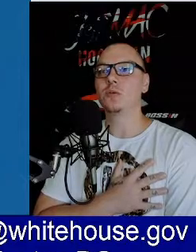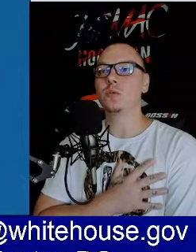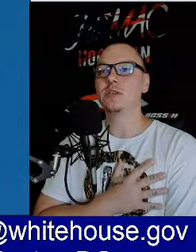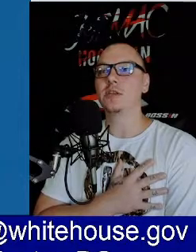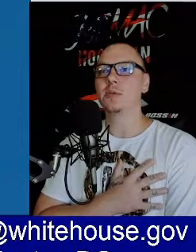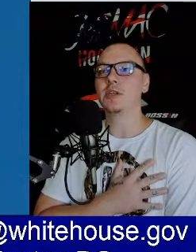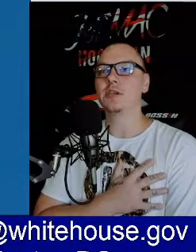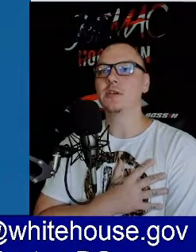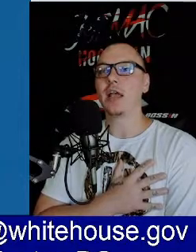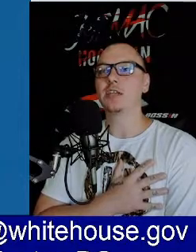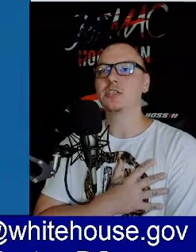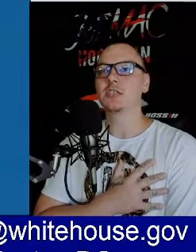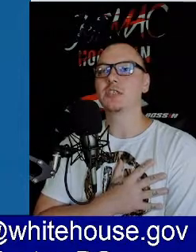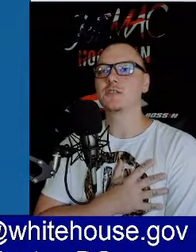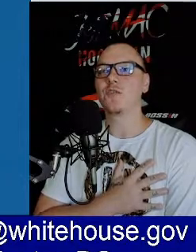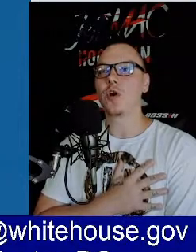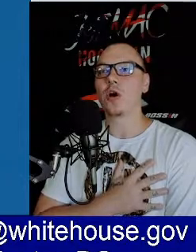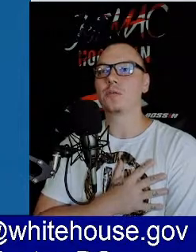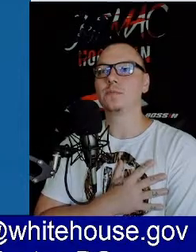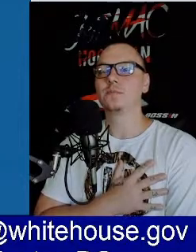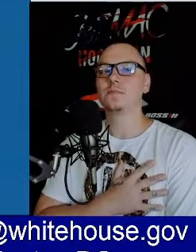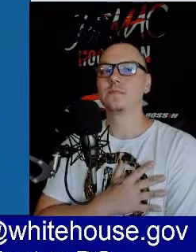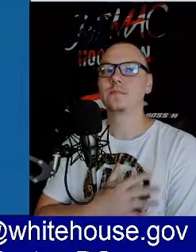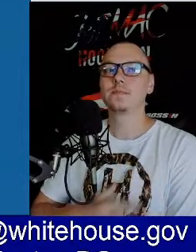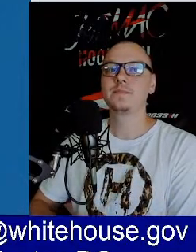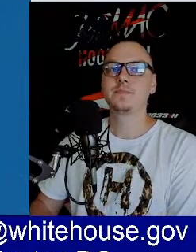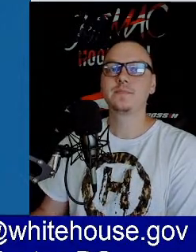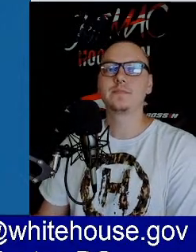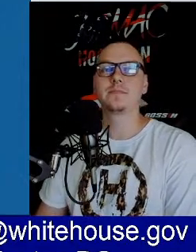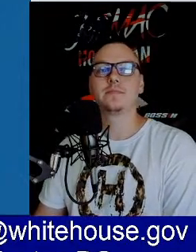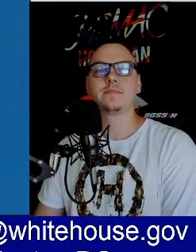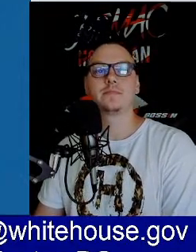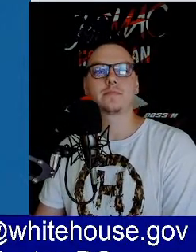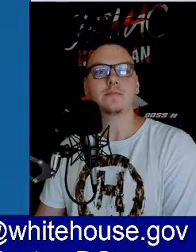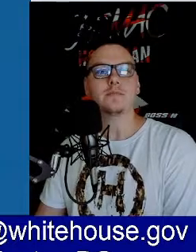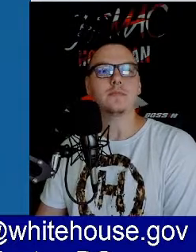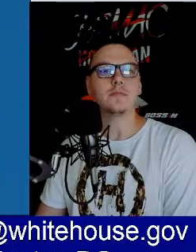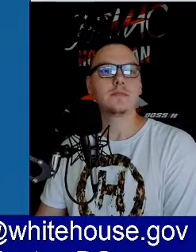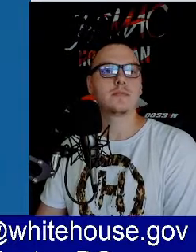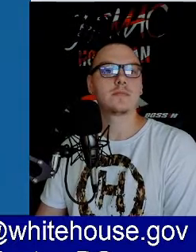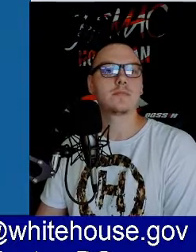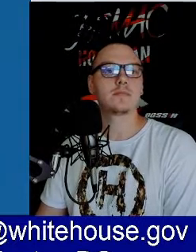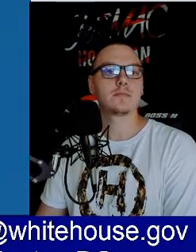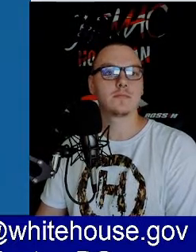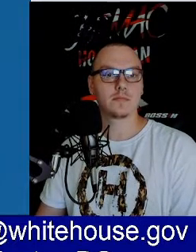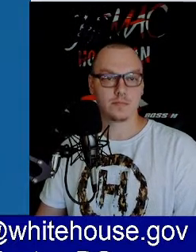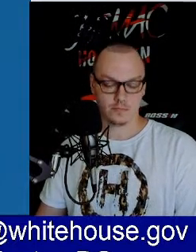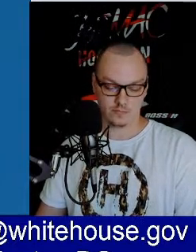indivisible, with liberty and justice for all.